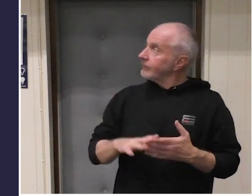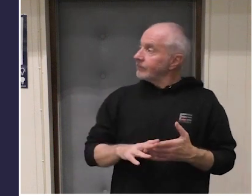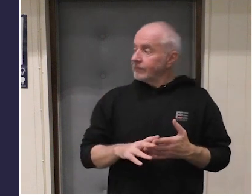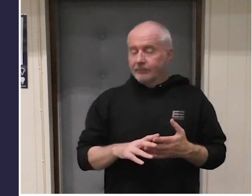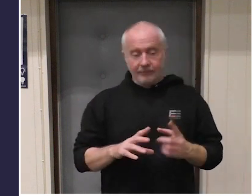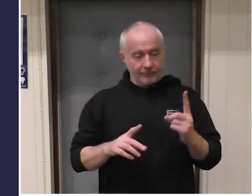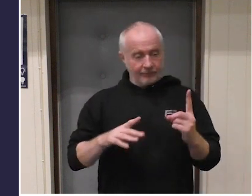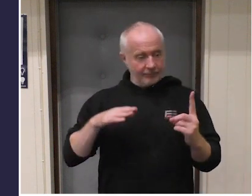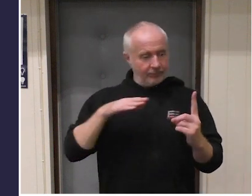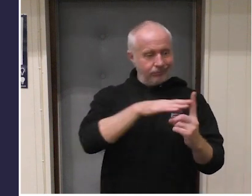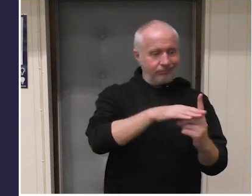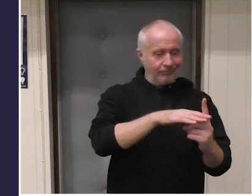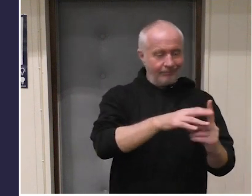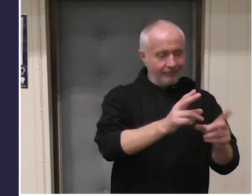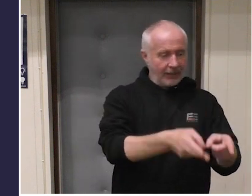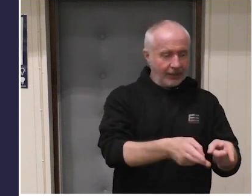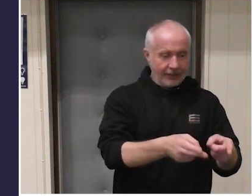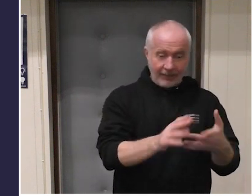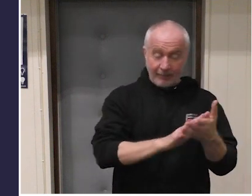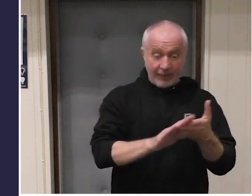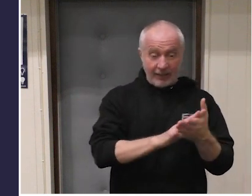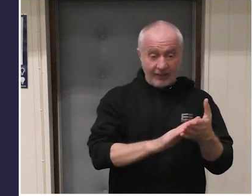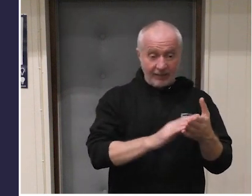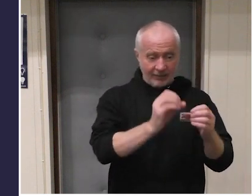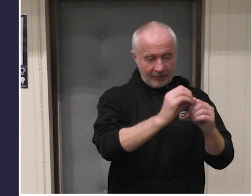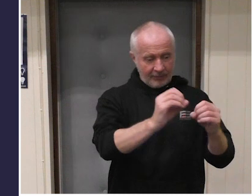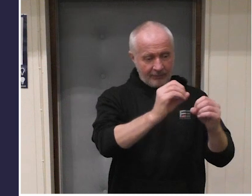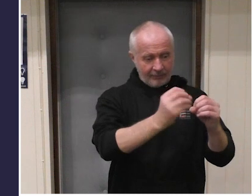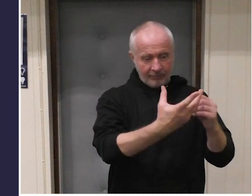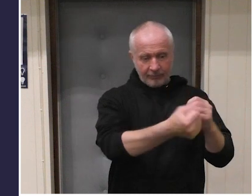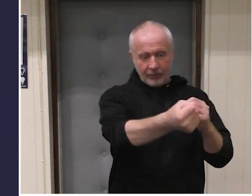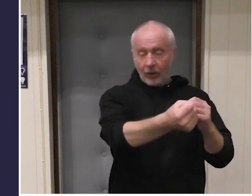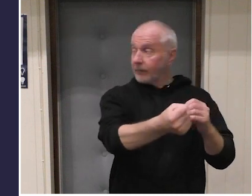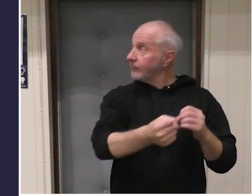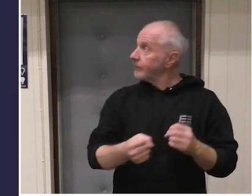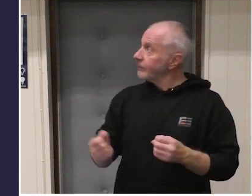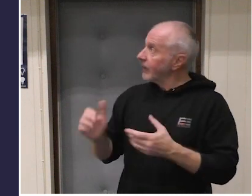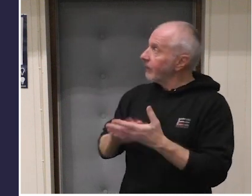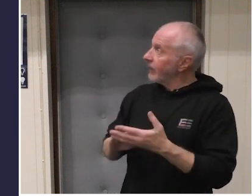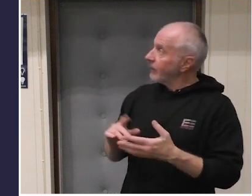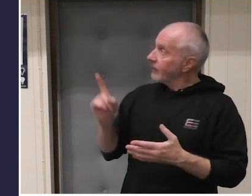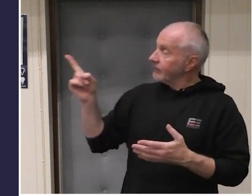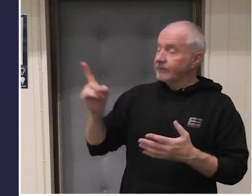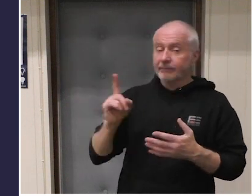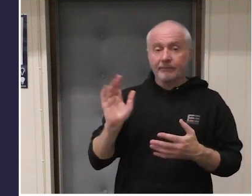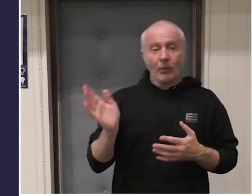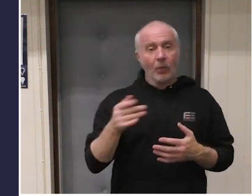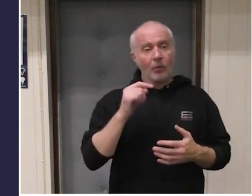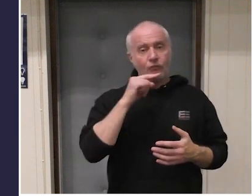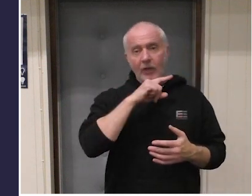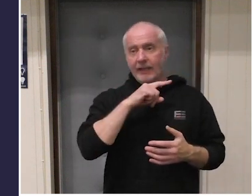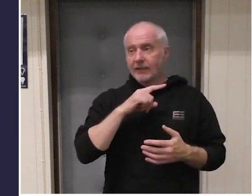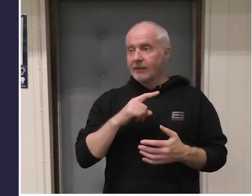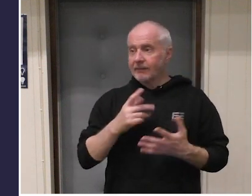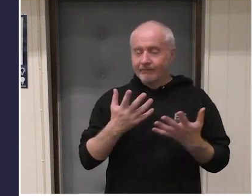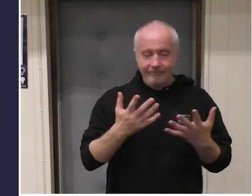it dies or something like that. Yep. And so what we're left with is only red alleles. We